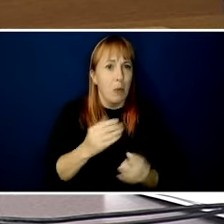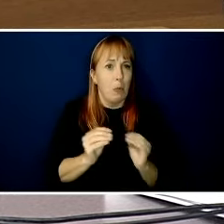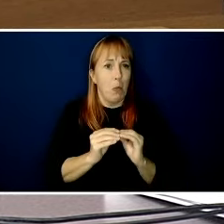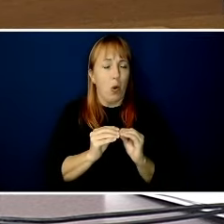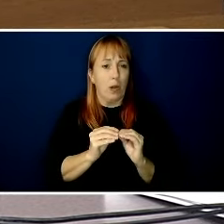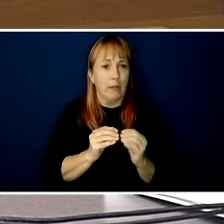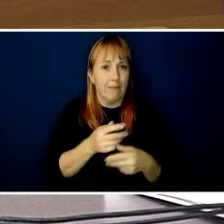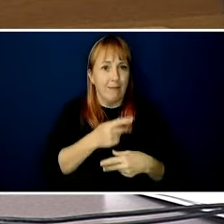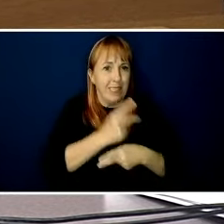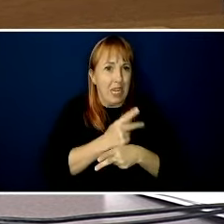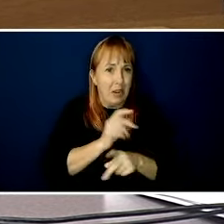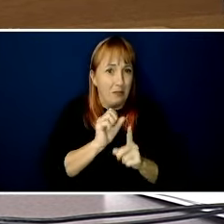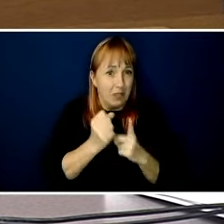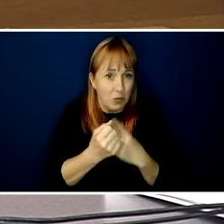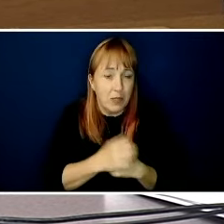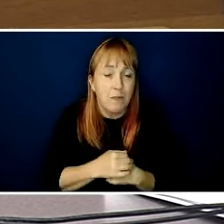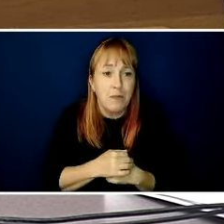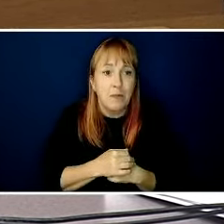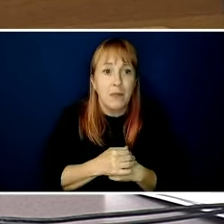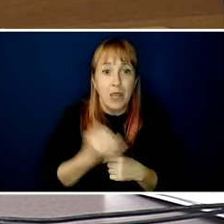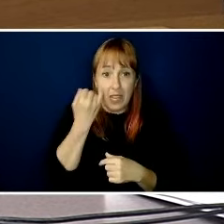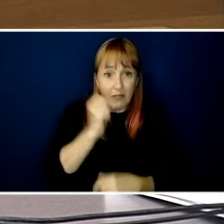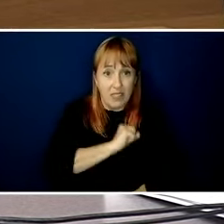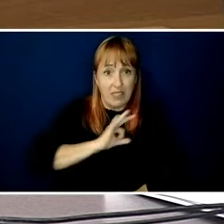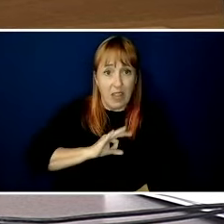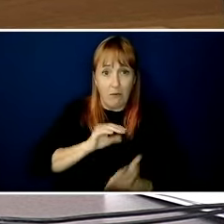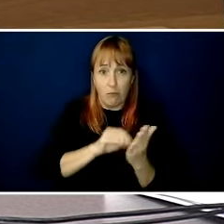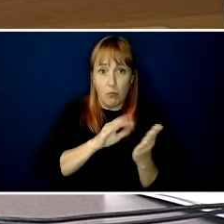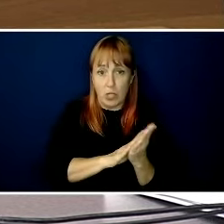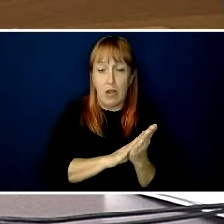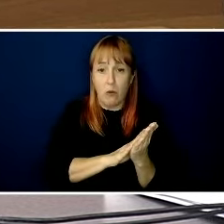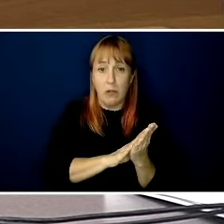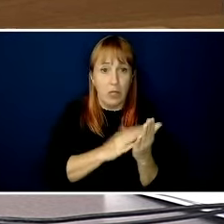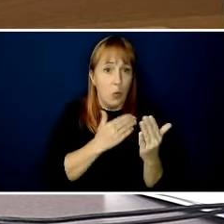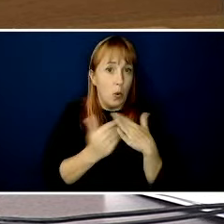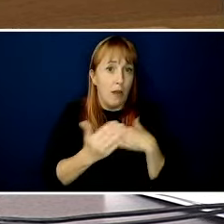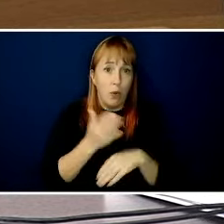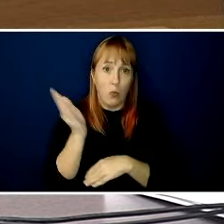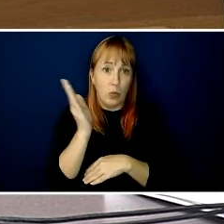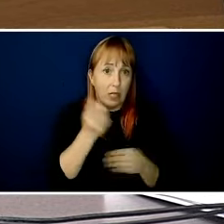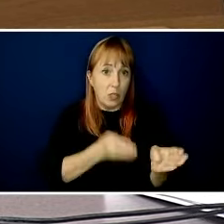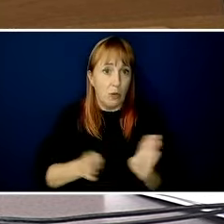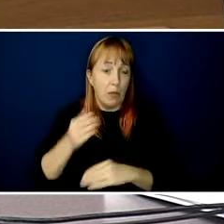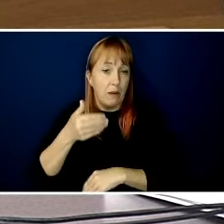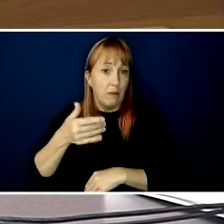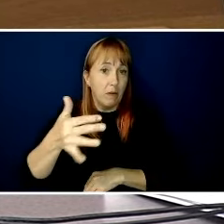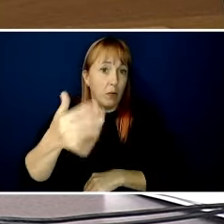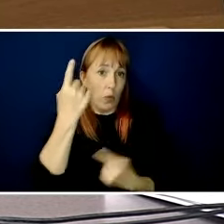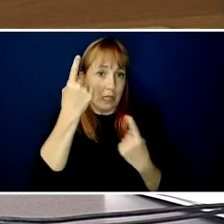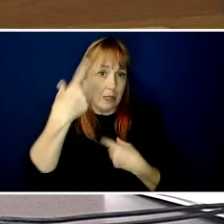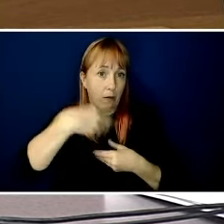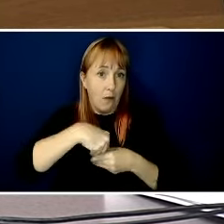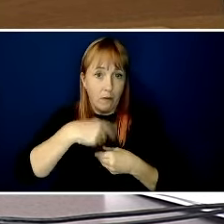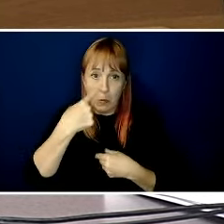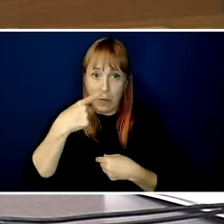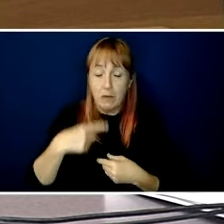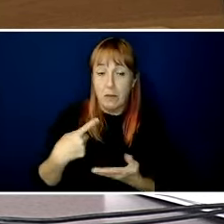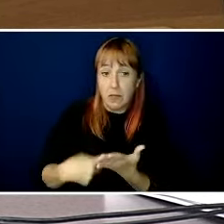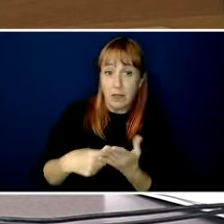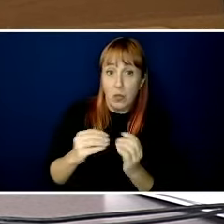taking care of that situation. So if staff could be sure and note that in whatever presentation they do so we can consider that. Is there any further